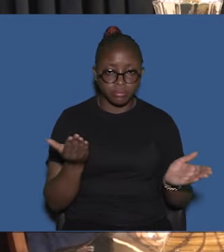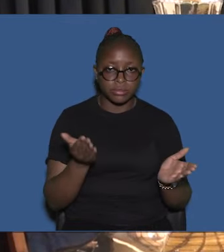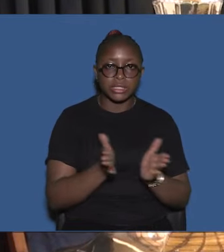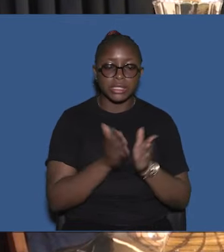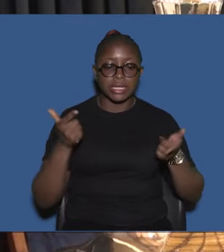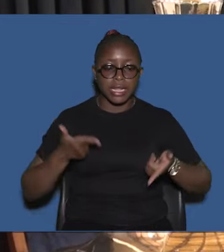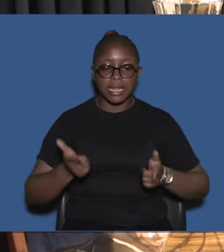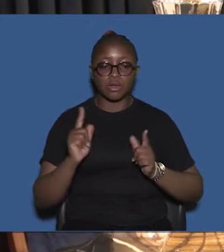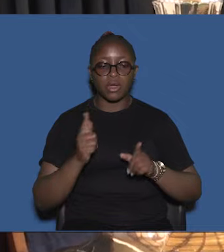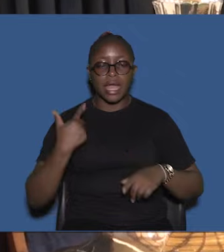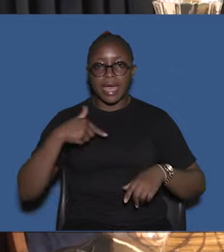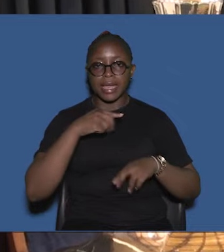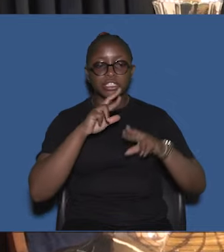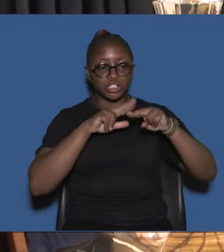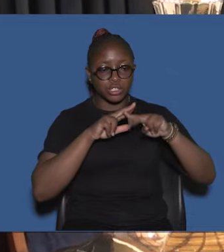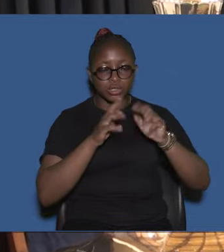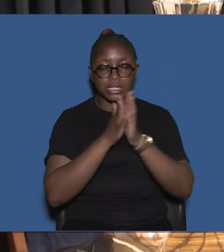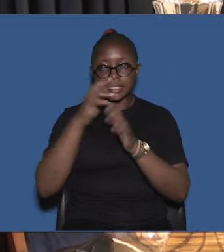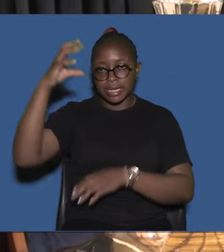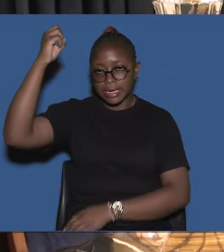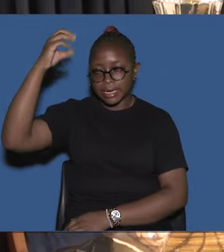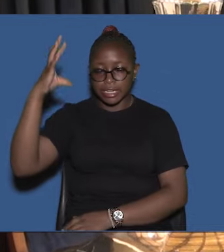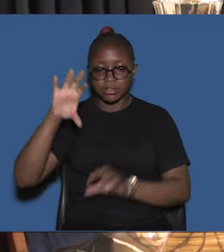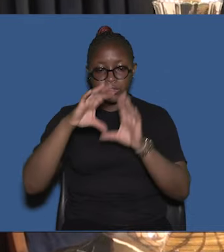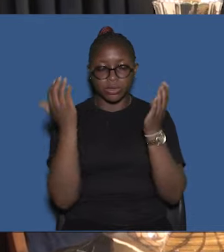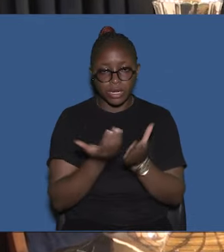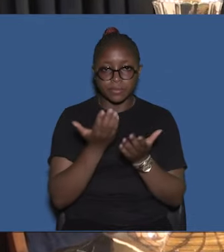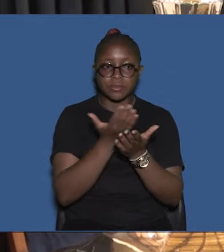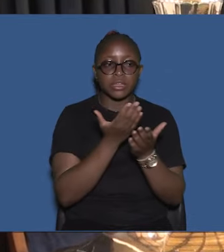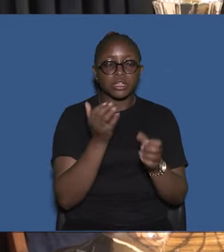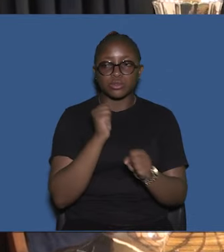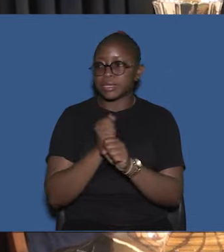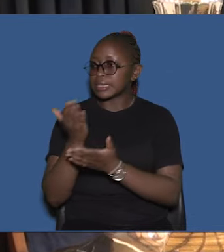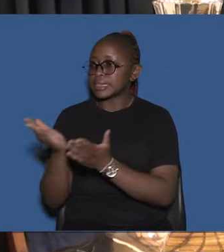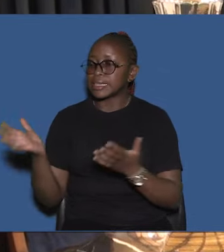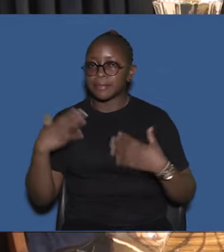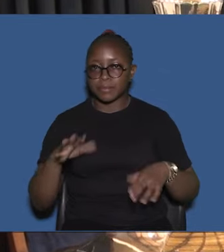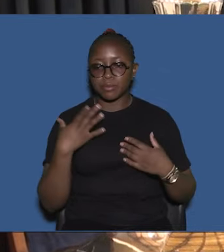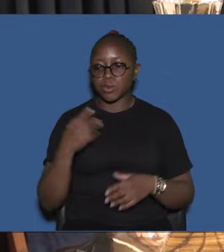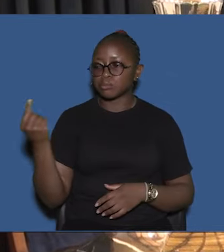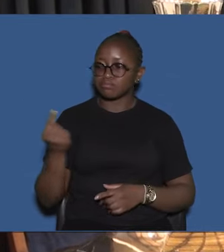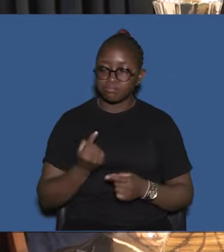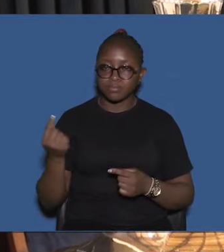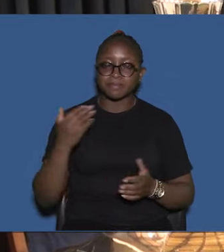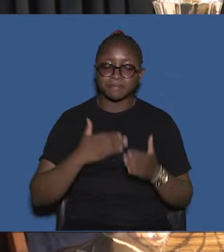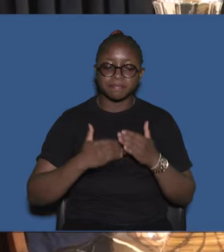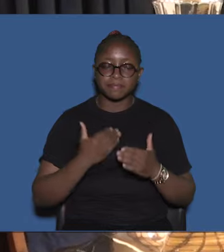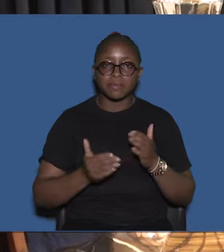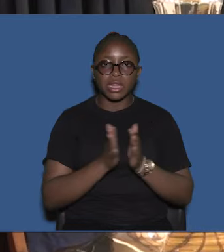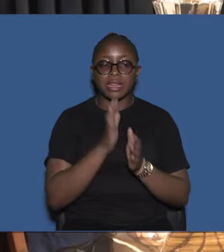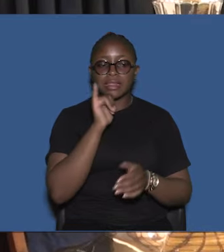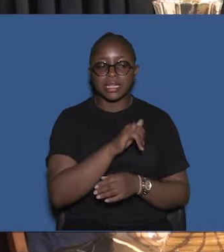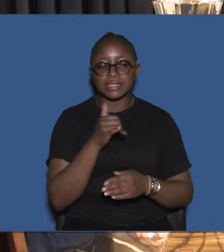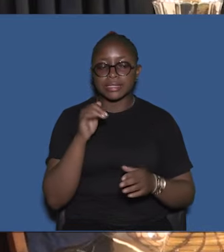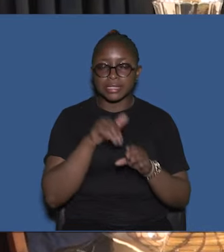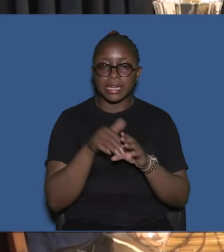the light of the world so that they may be attracted by that light and come closer. And it is in the process of coming